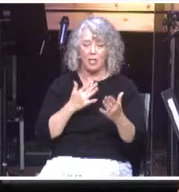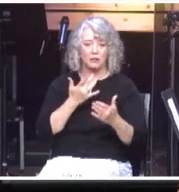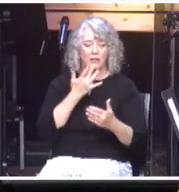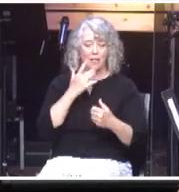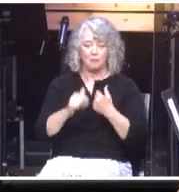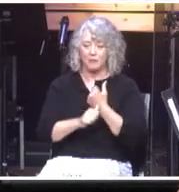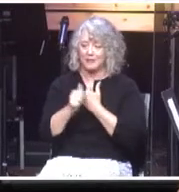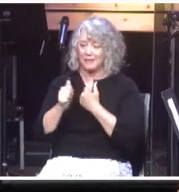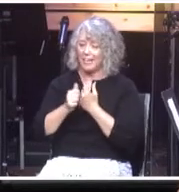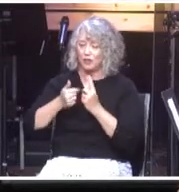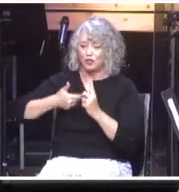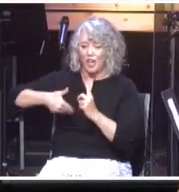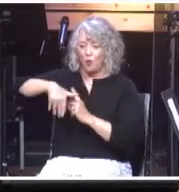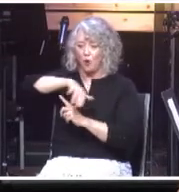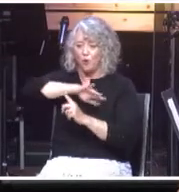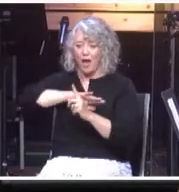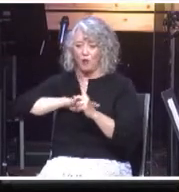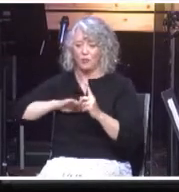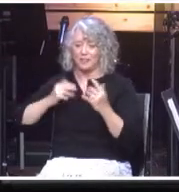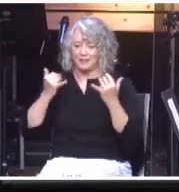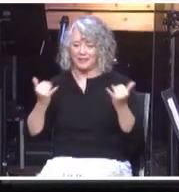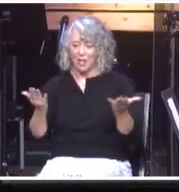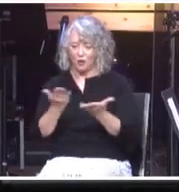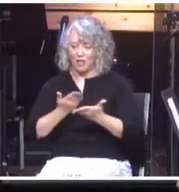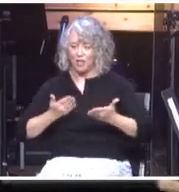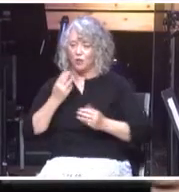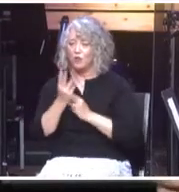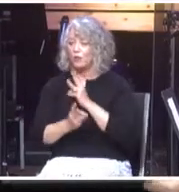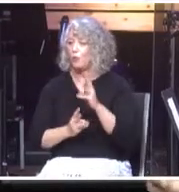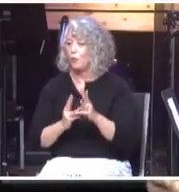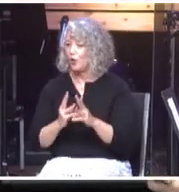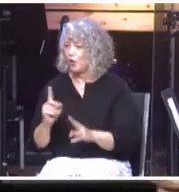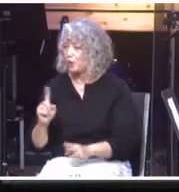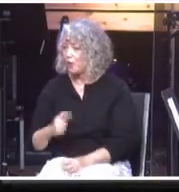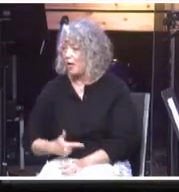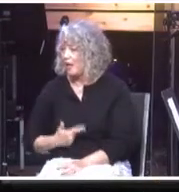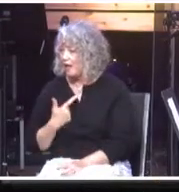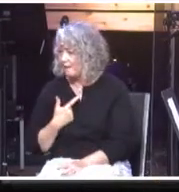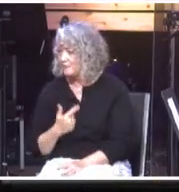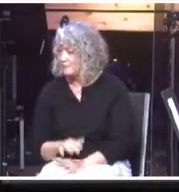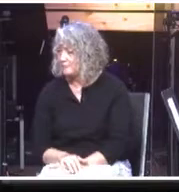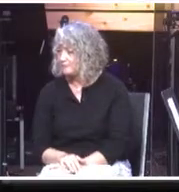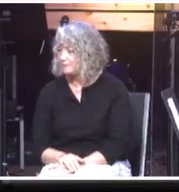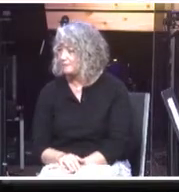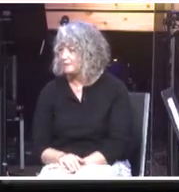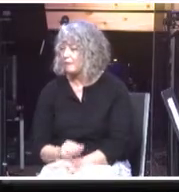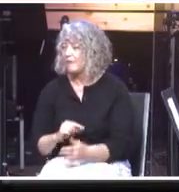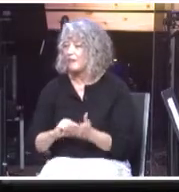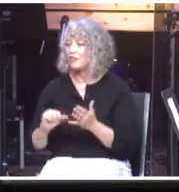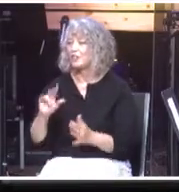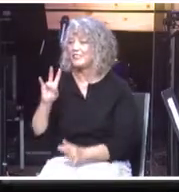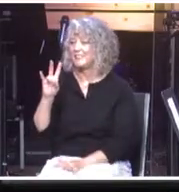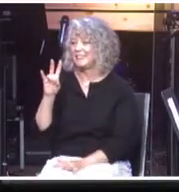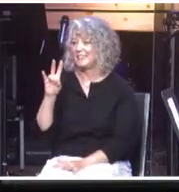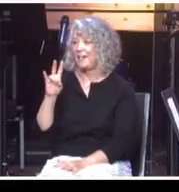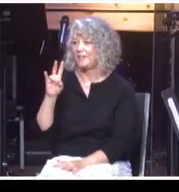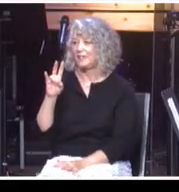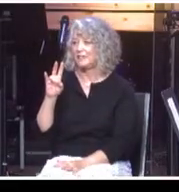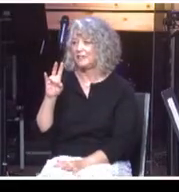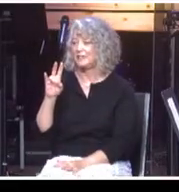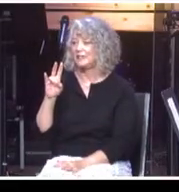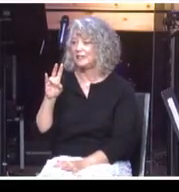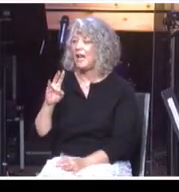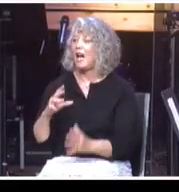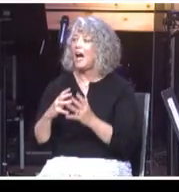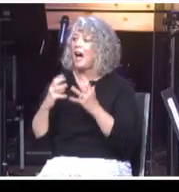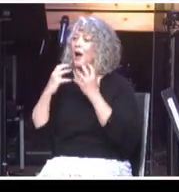that surround us in this present world in which we live. Look at verse 7 in particular, where he says,